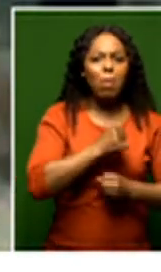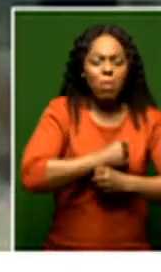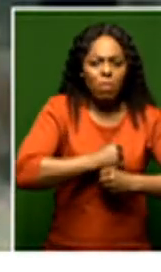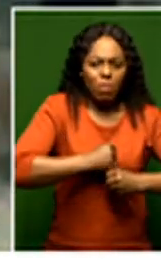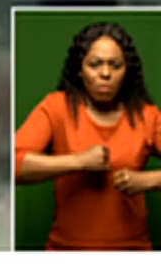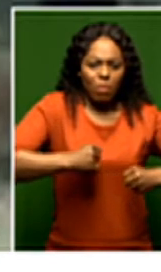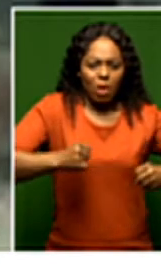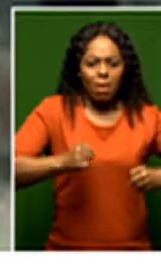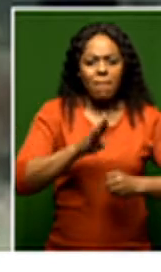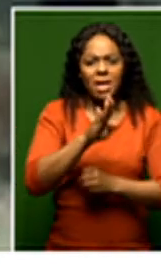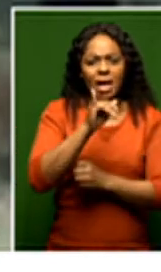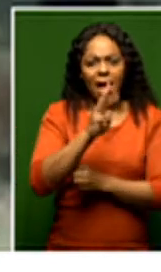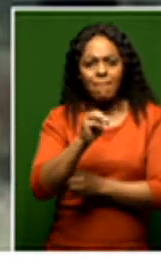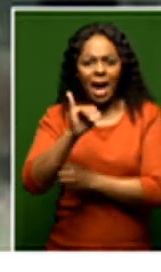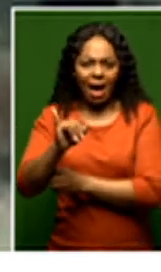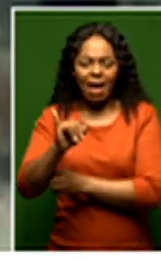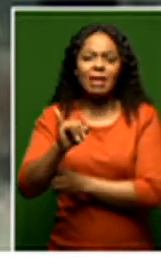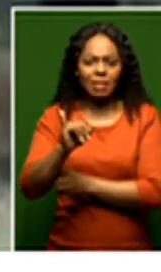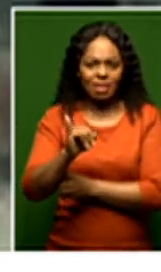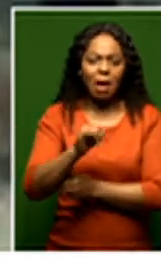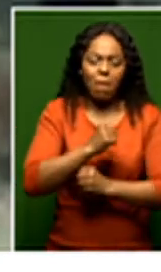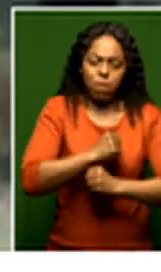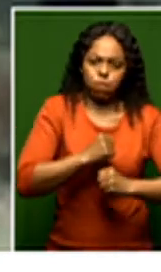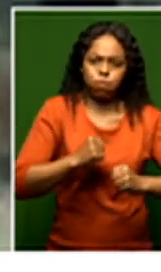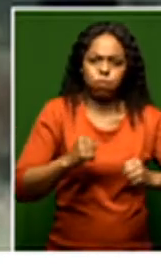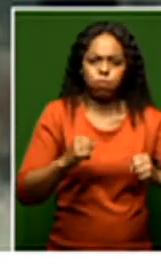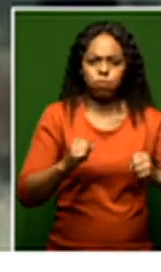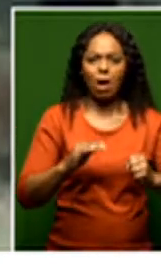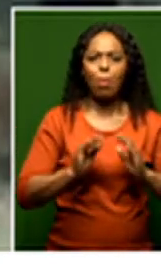index higher than 25. So